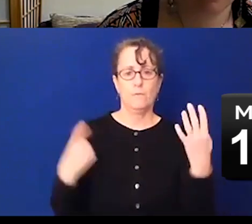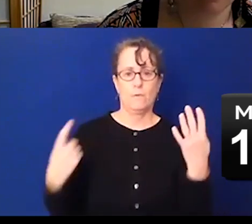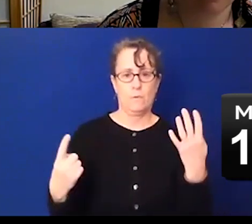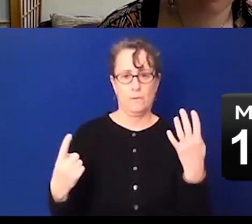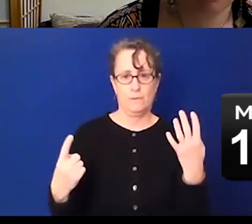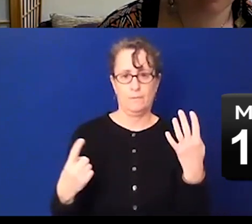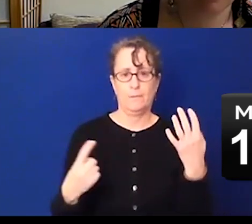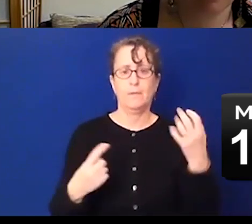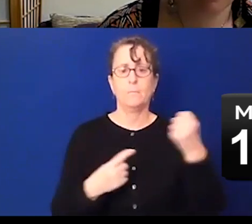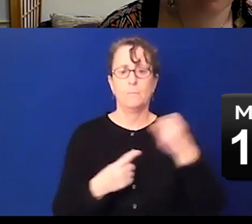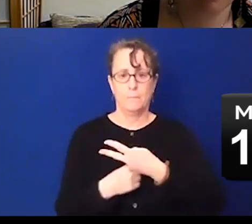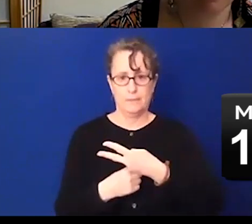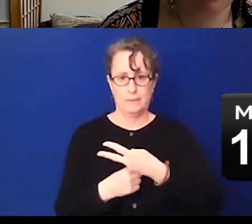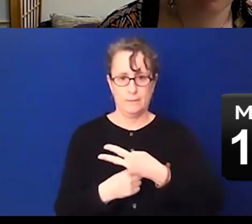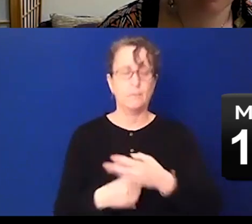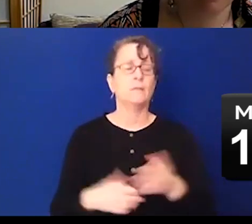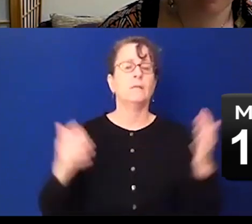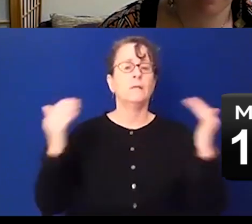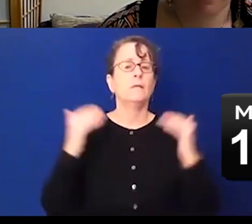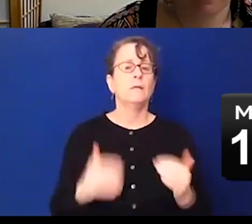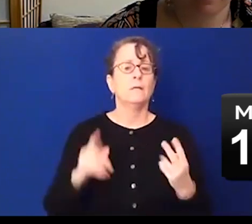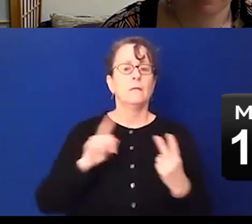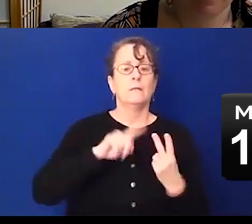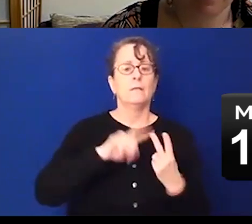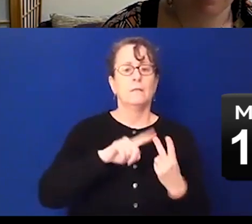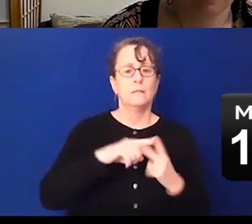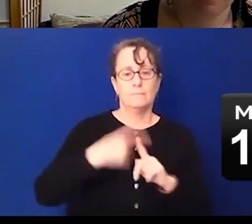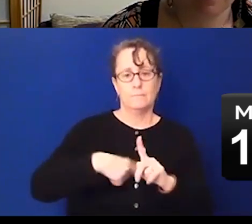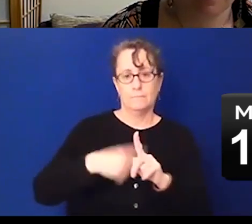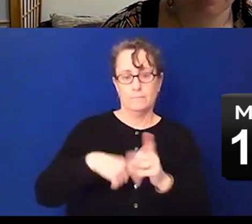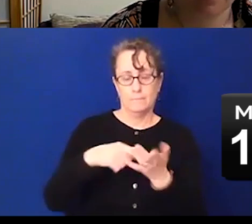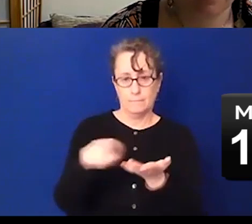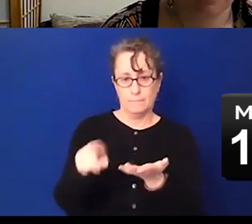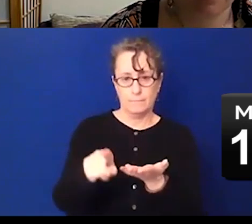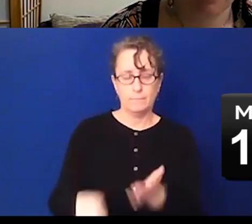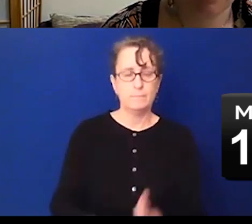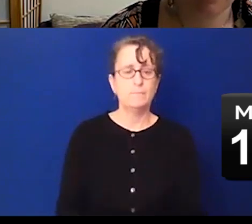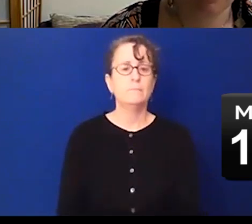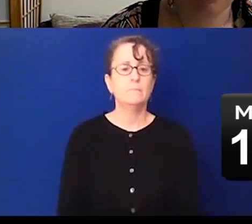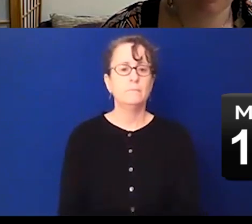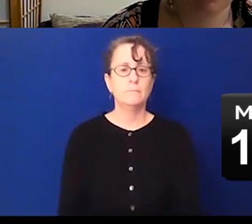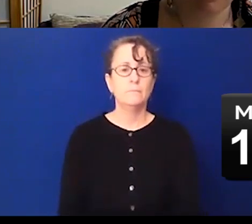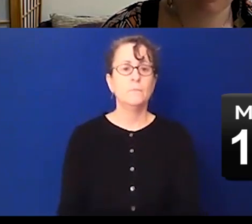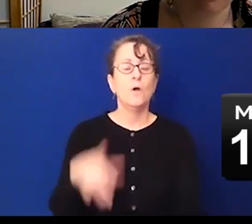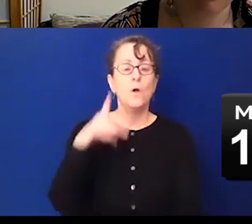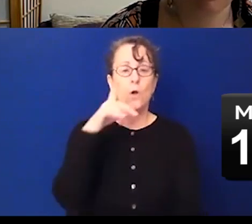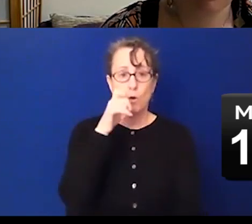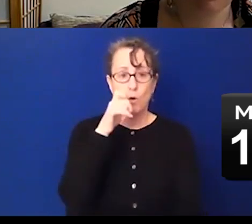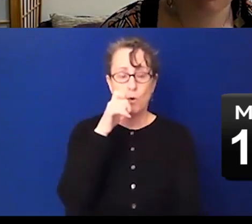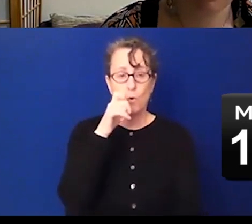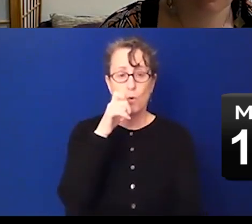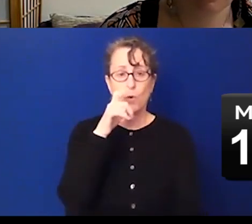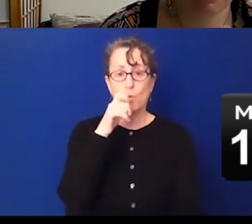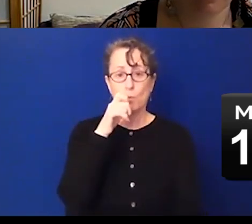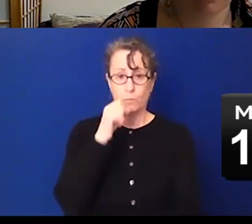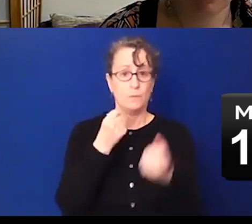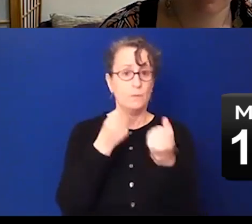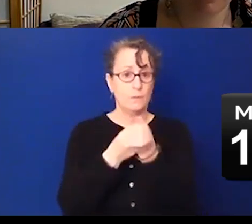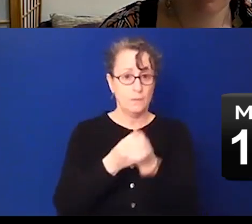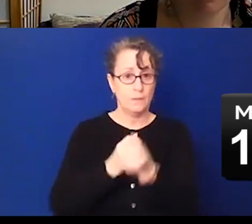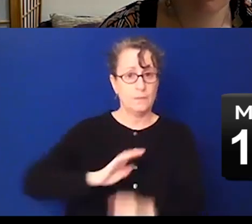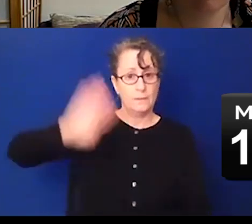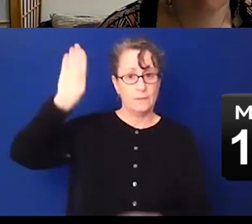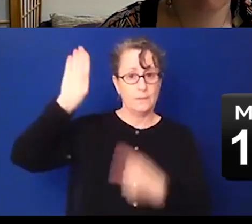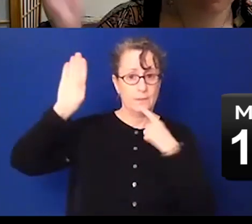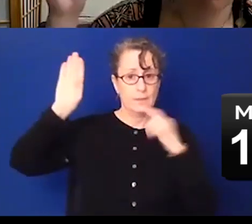second motion regarding monthly payments, all in select board members in favor, please raise your hand and